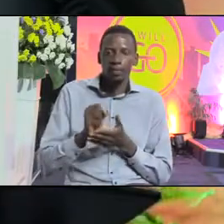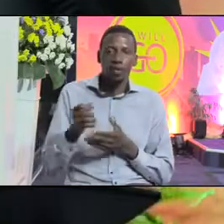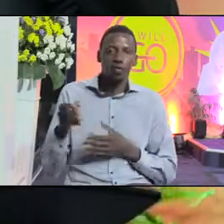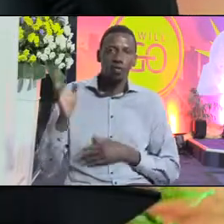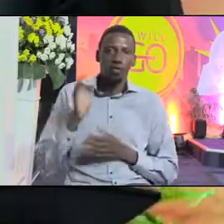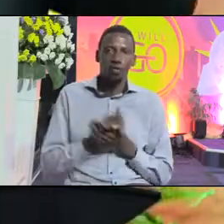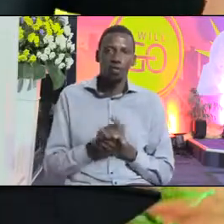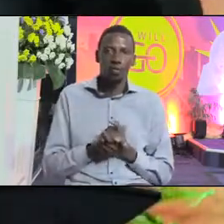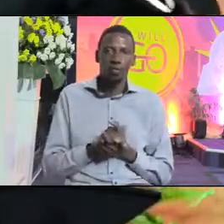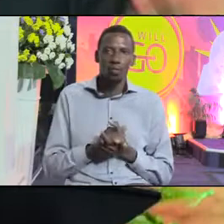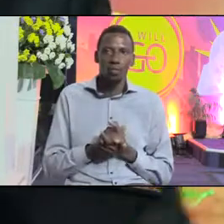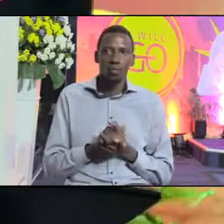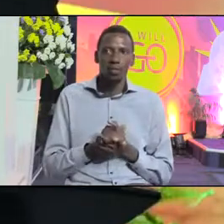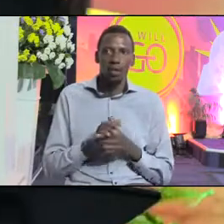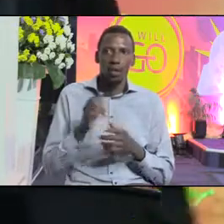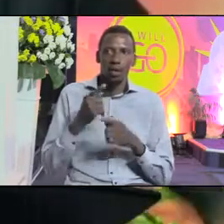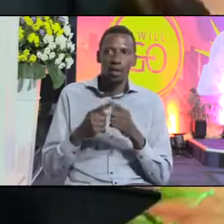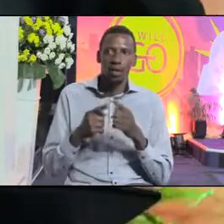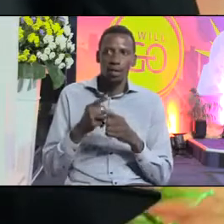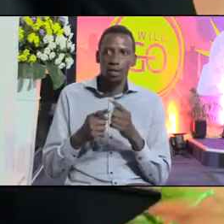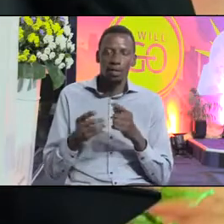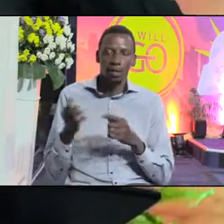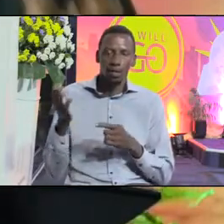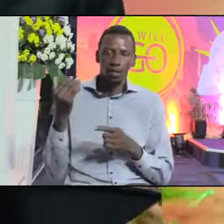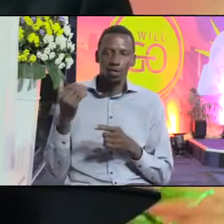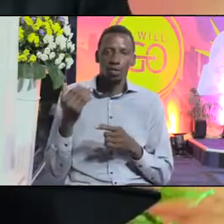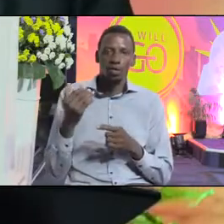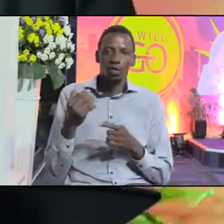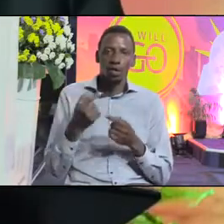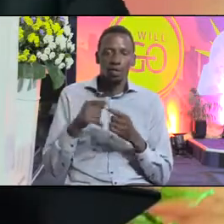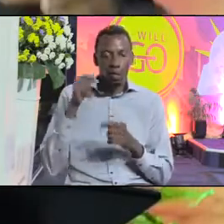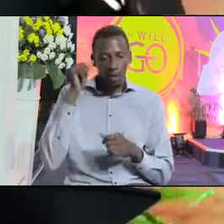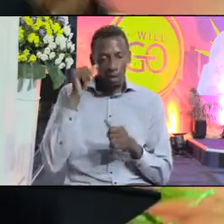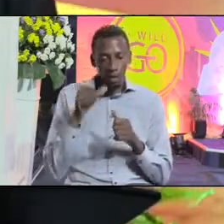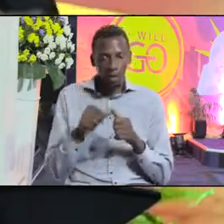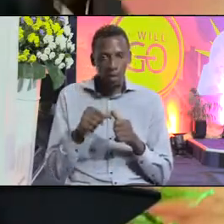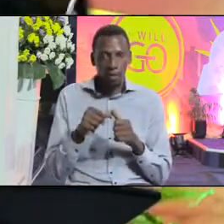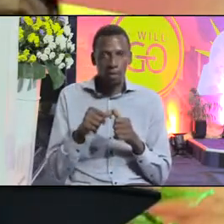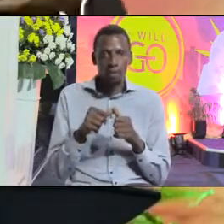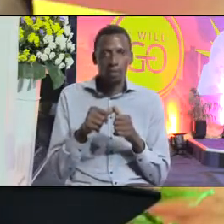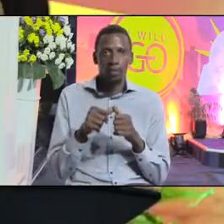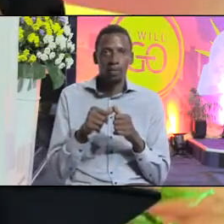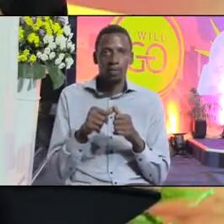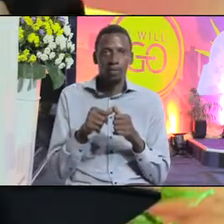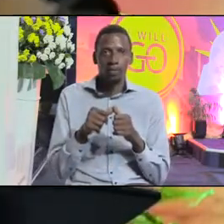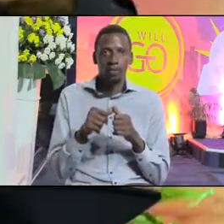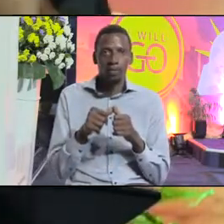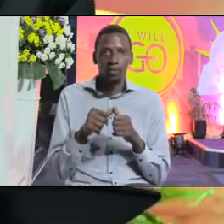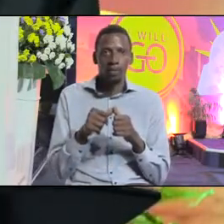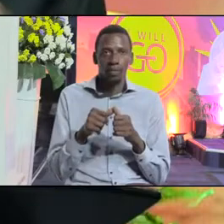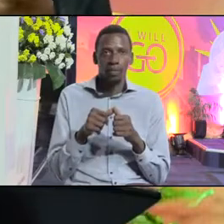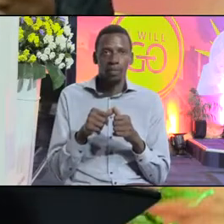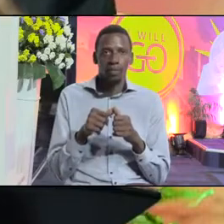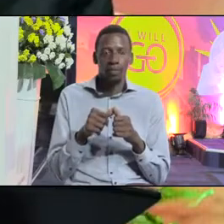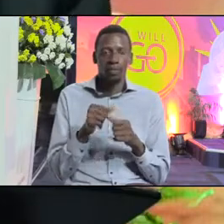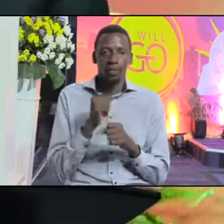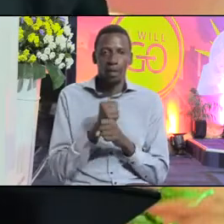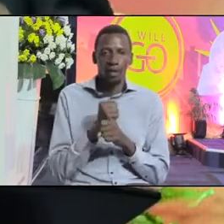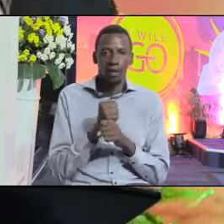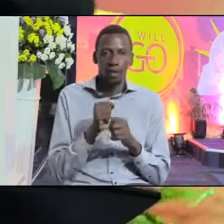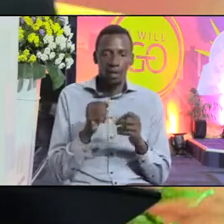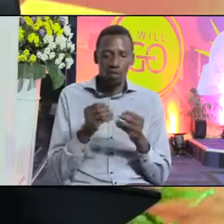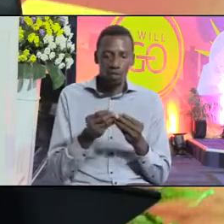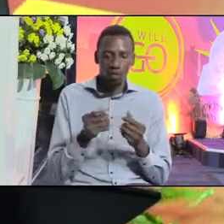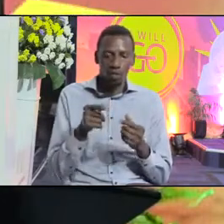ago, I cannot help Dr. Papu, but remember hearing one of my saintly forebears dealing with this